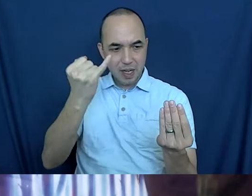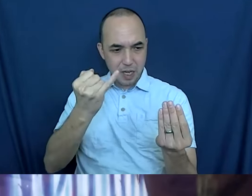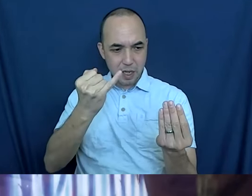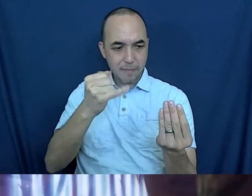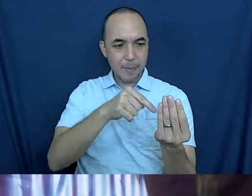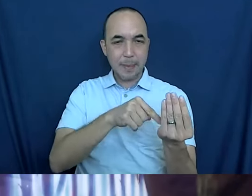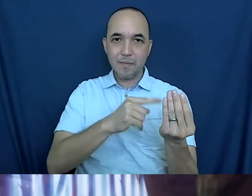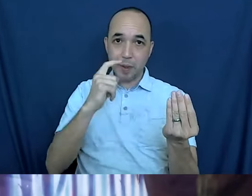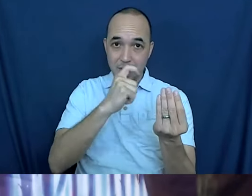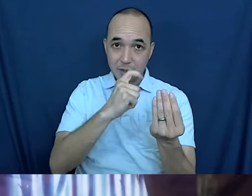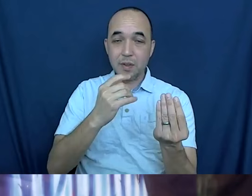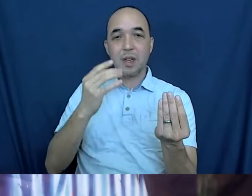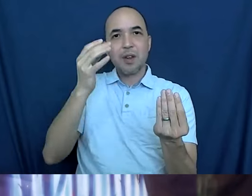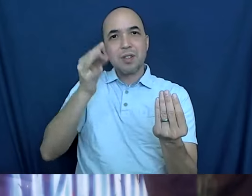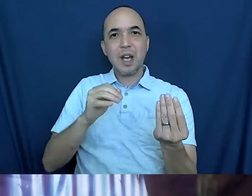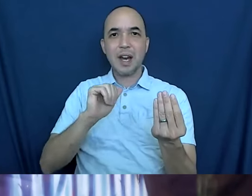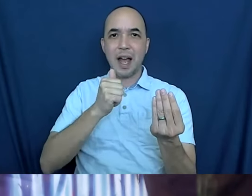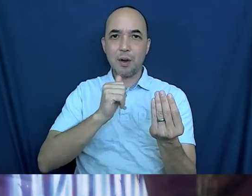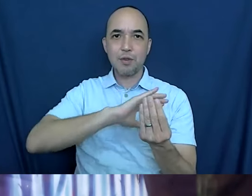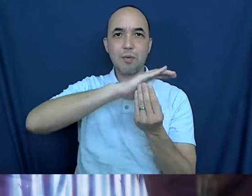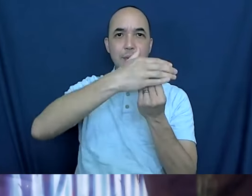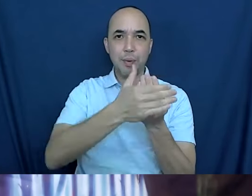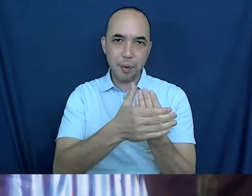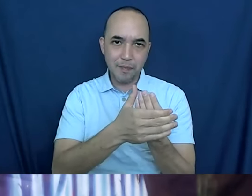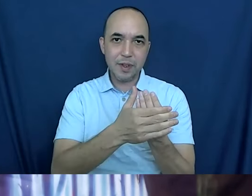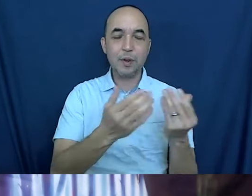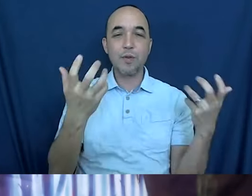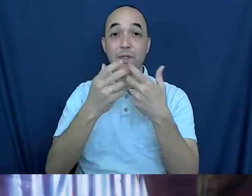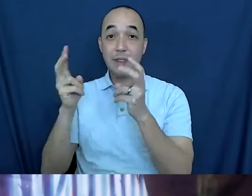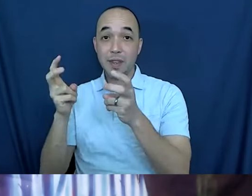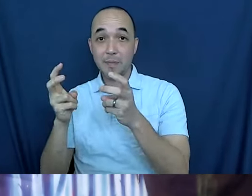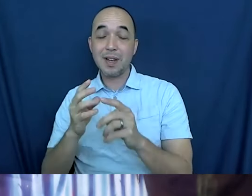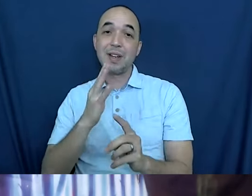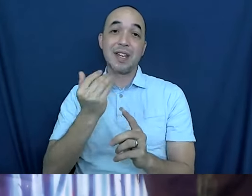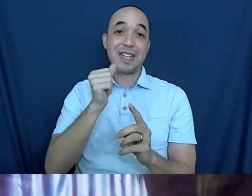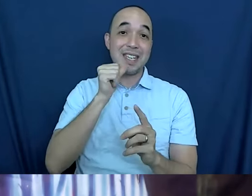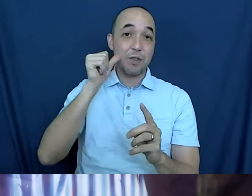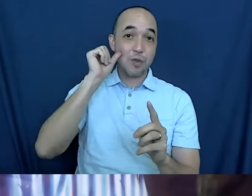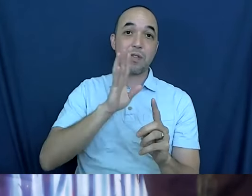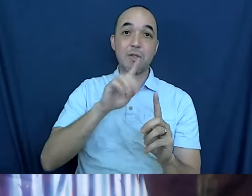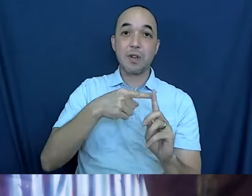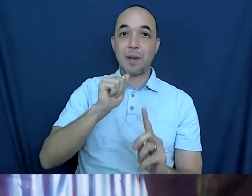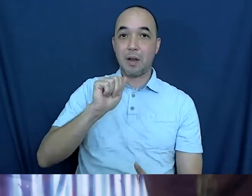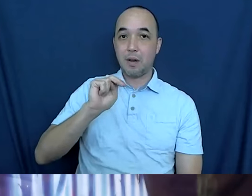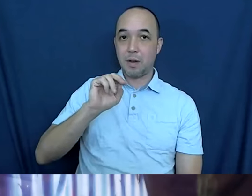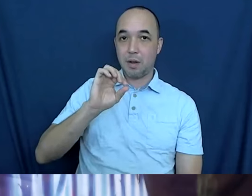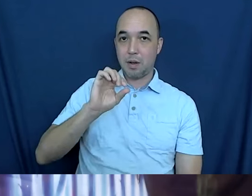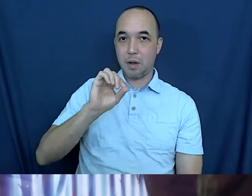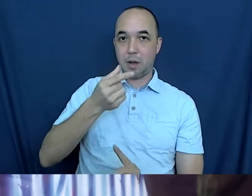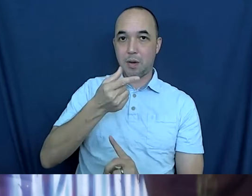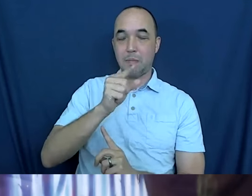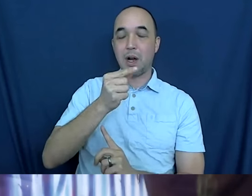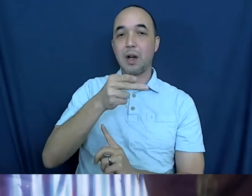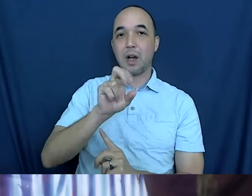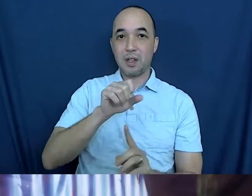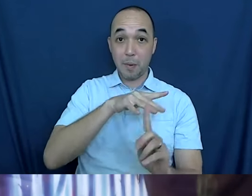theme. Yesterday I talked about Among Us as well. And if you've played it before, there are like wiring cables on the wall. Now,